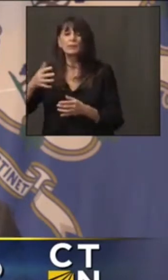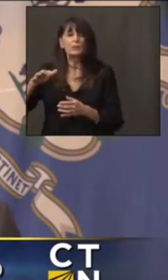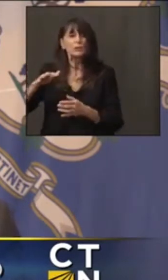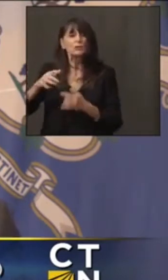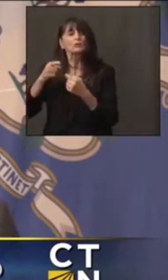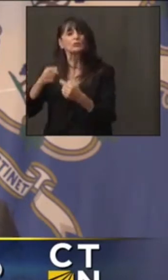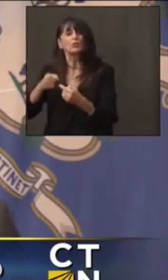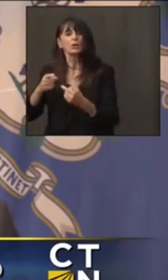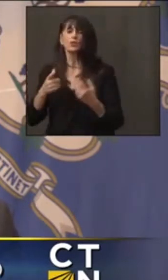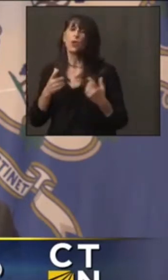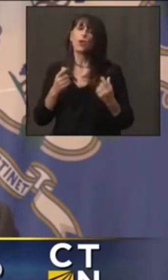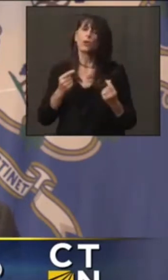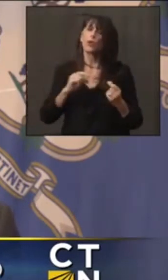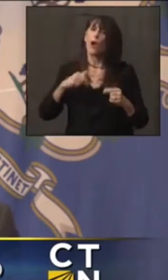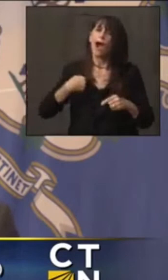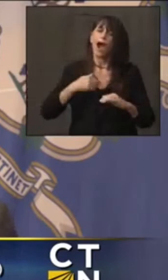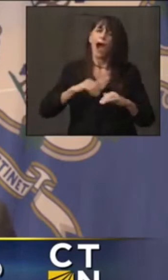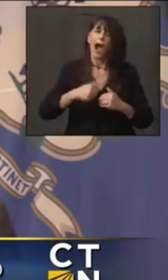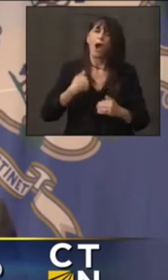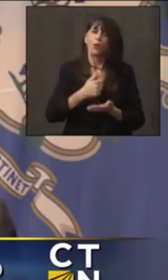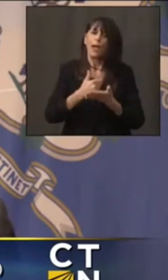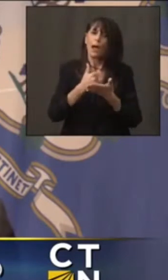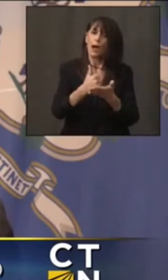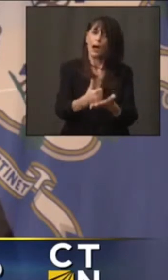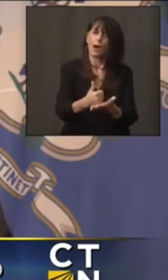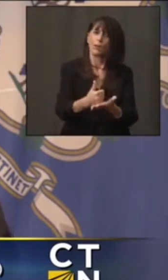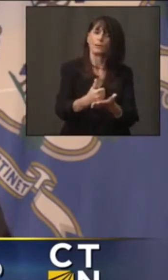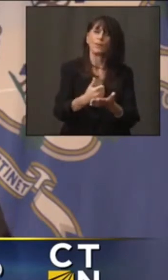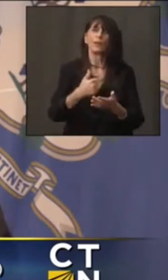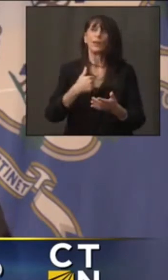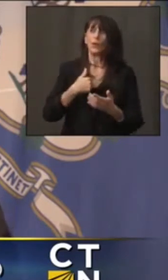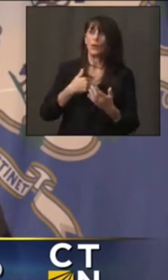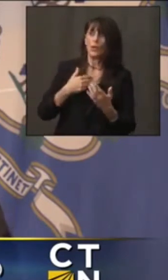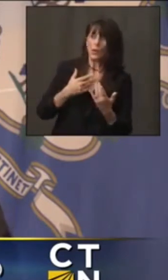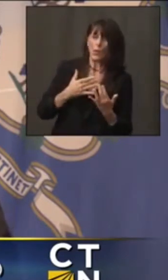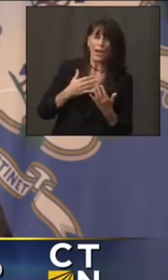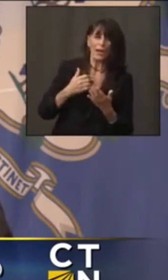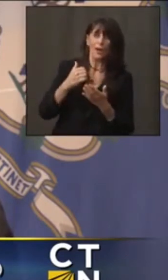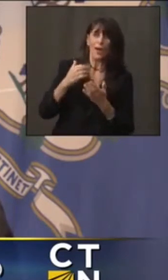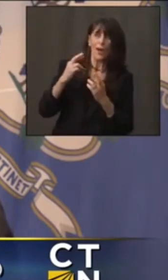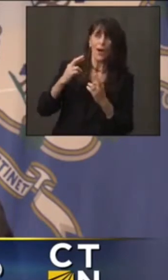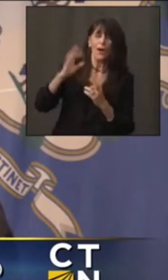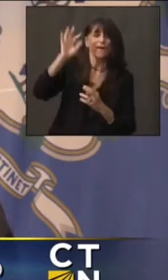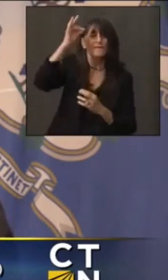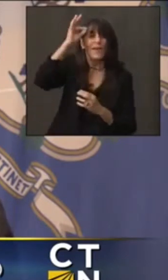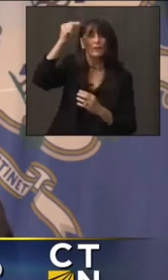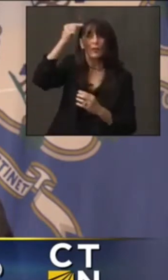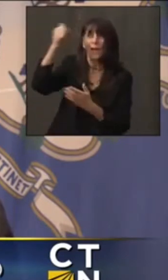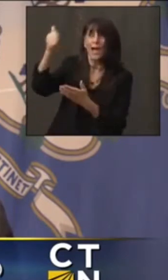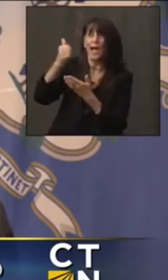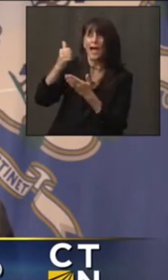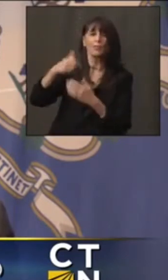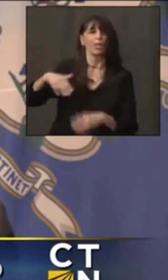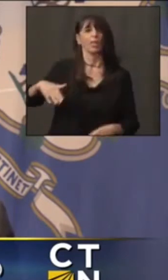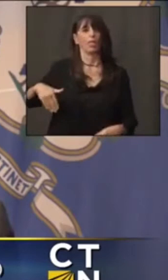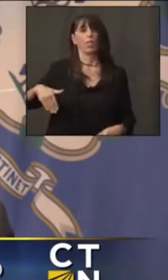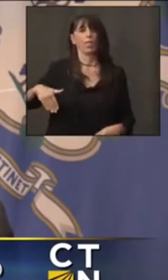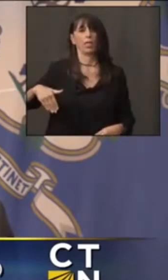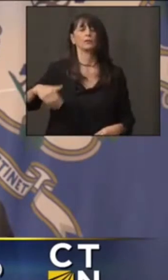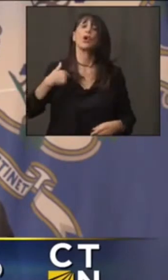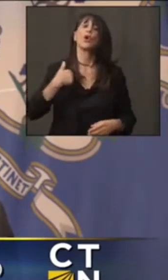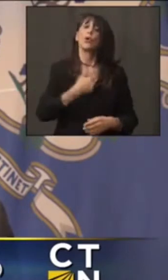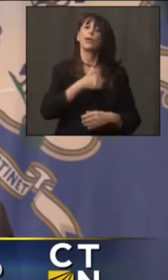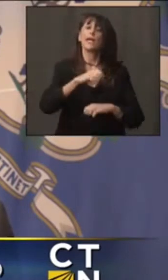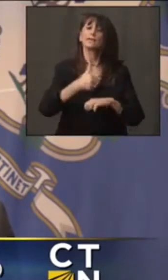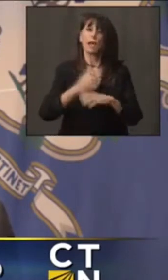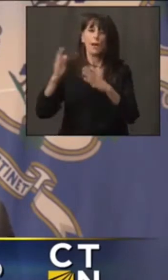meantime? Obviously, we had hoped that we'd see the federal government step up by now. They haven't. So we have a couple of strategies in place